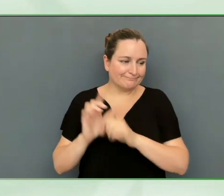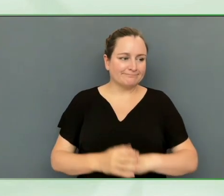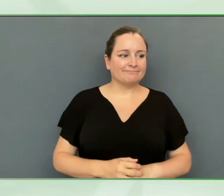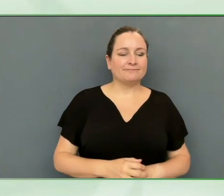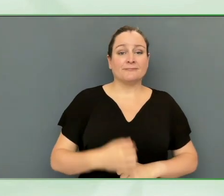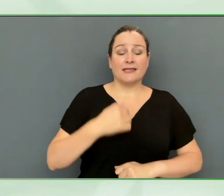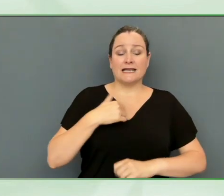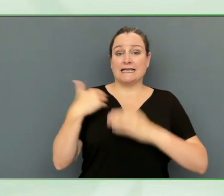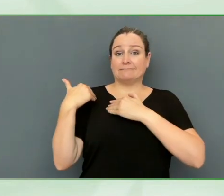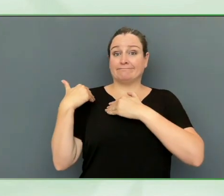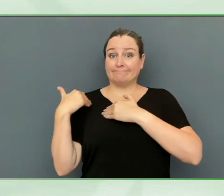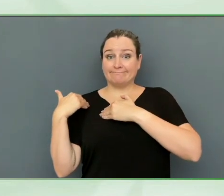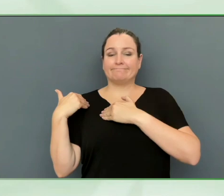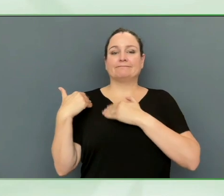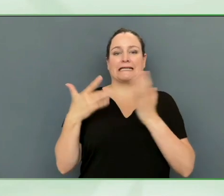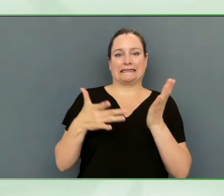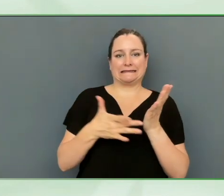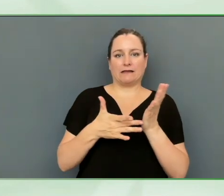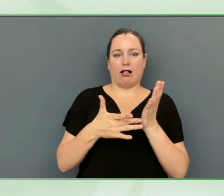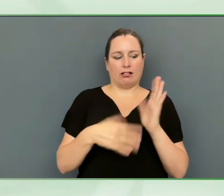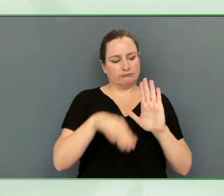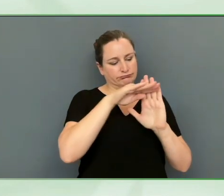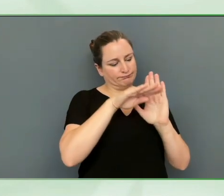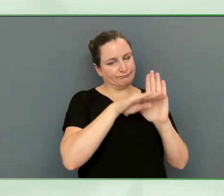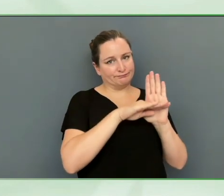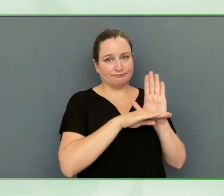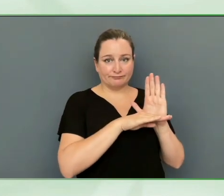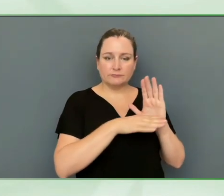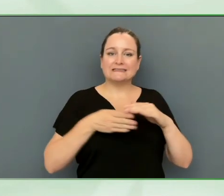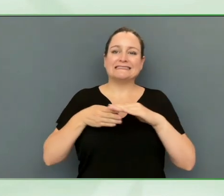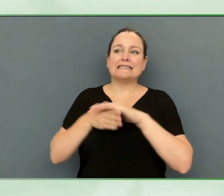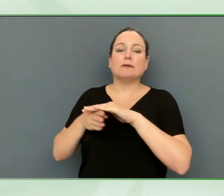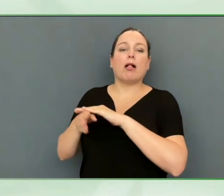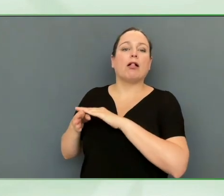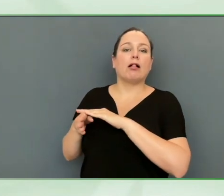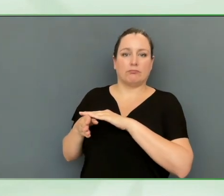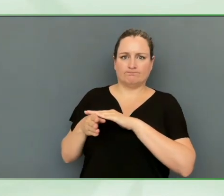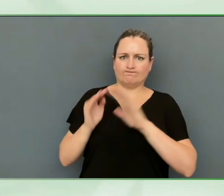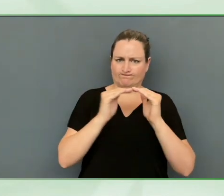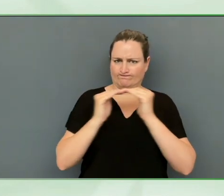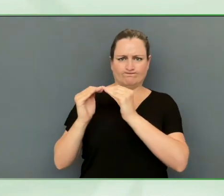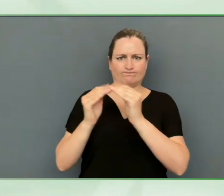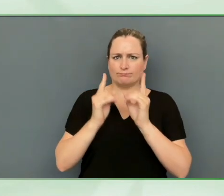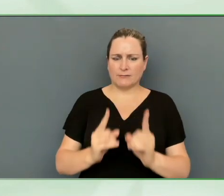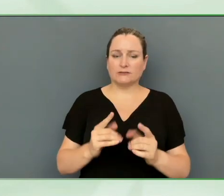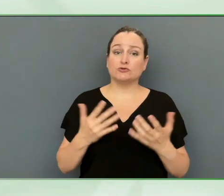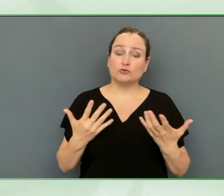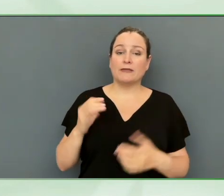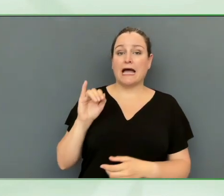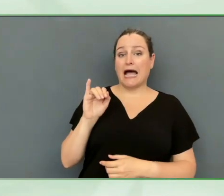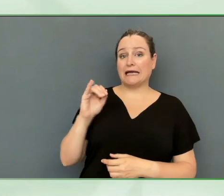on accessibility. So we design accessibility standards on ICT, so information communication